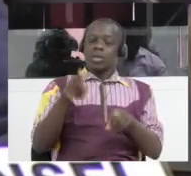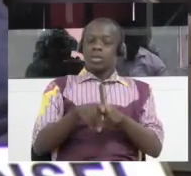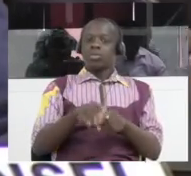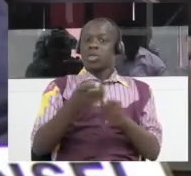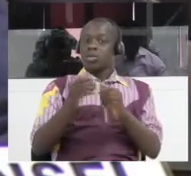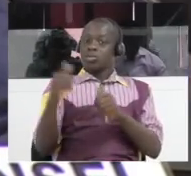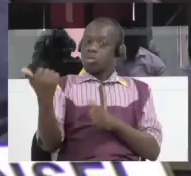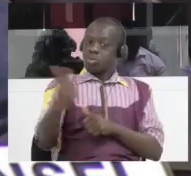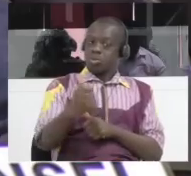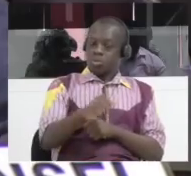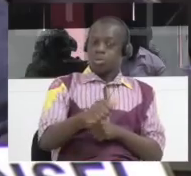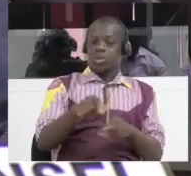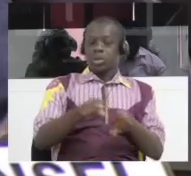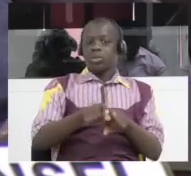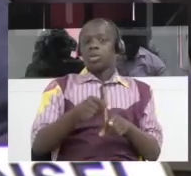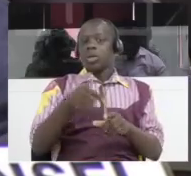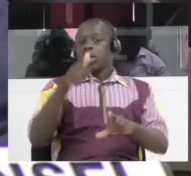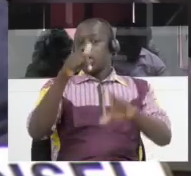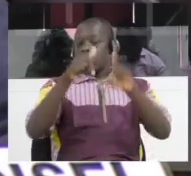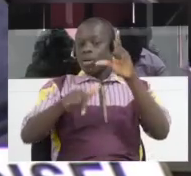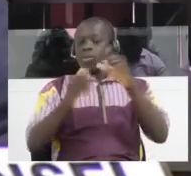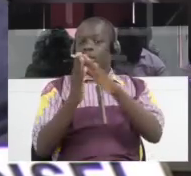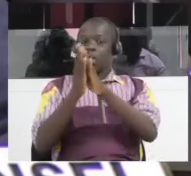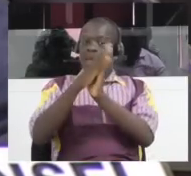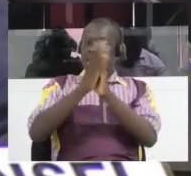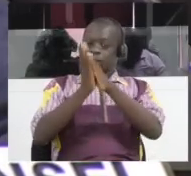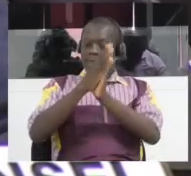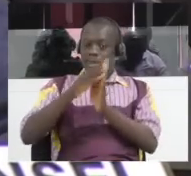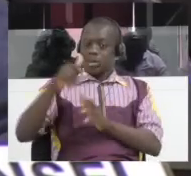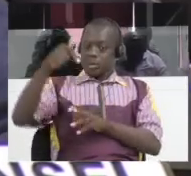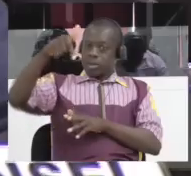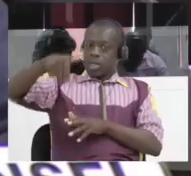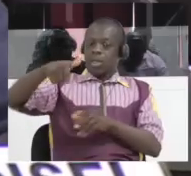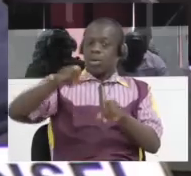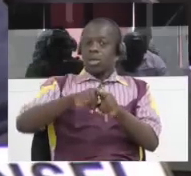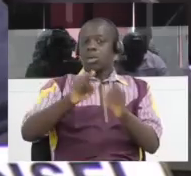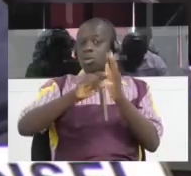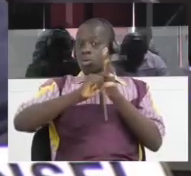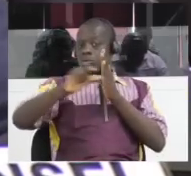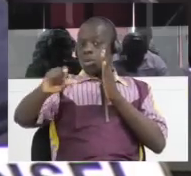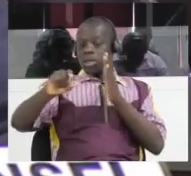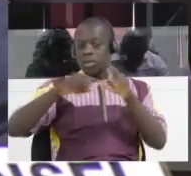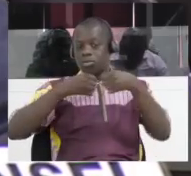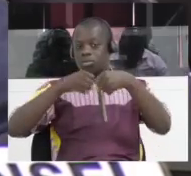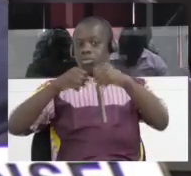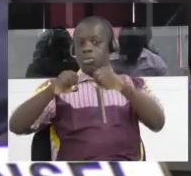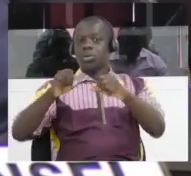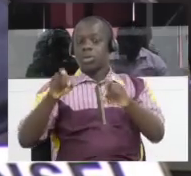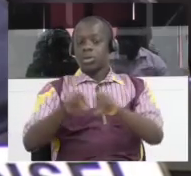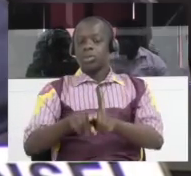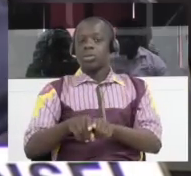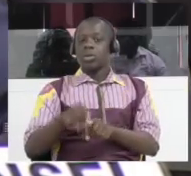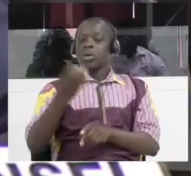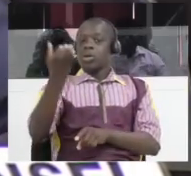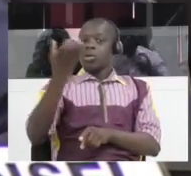answer that the criticism that was leveled against the Nigerians for the quality of